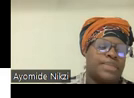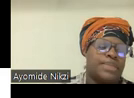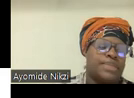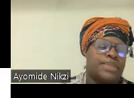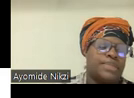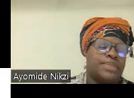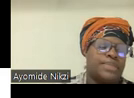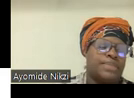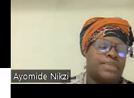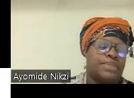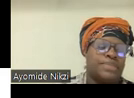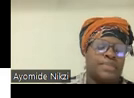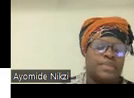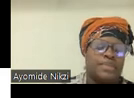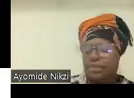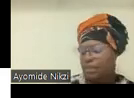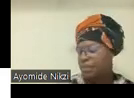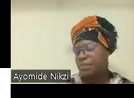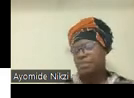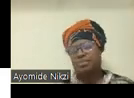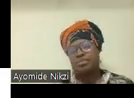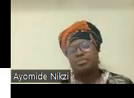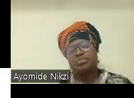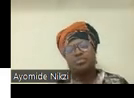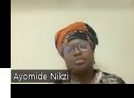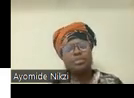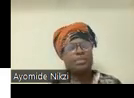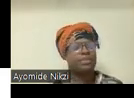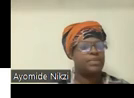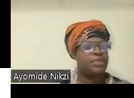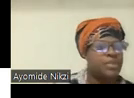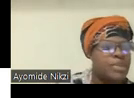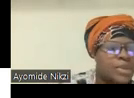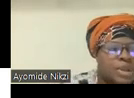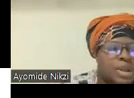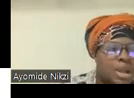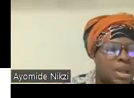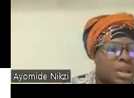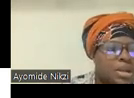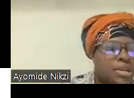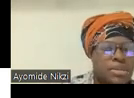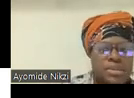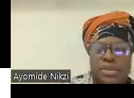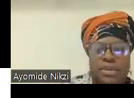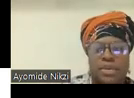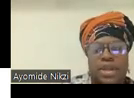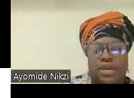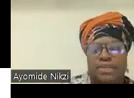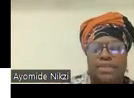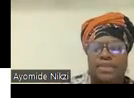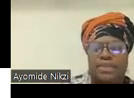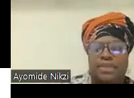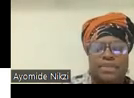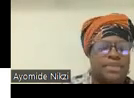activities. Summary of committee work. Is there more in this section? No, there's not. Okay,